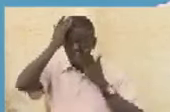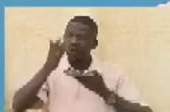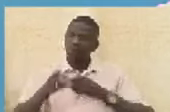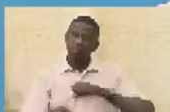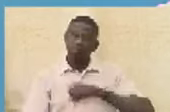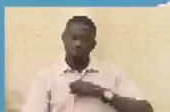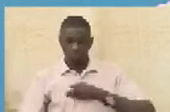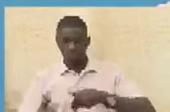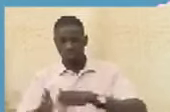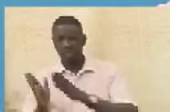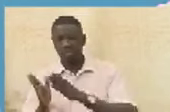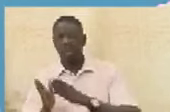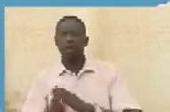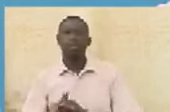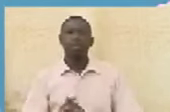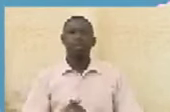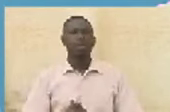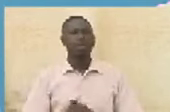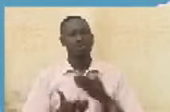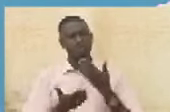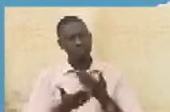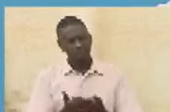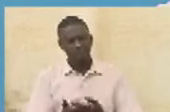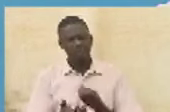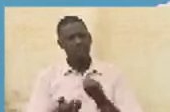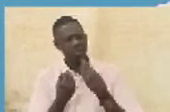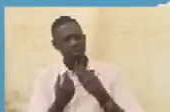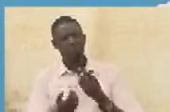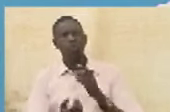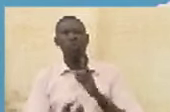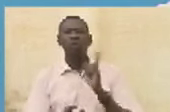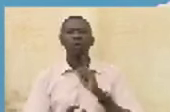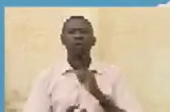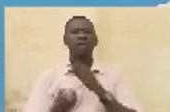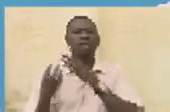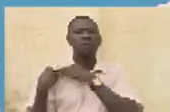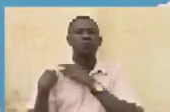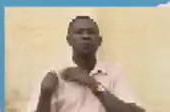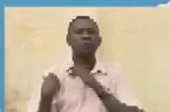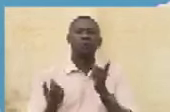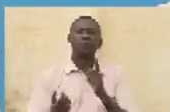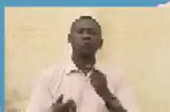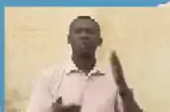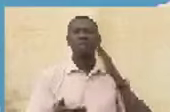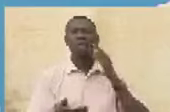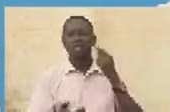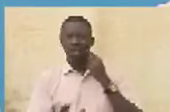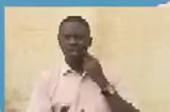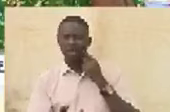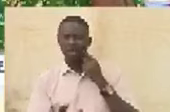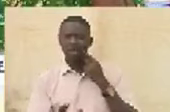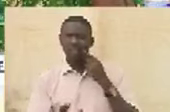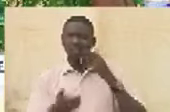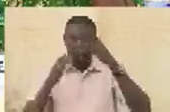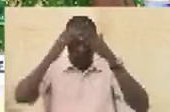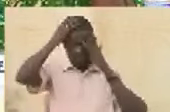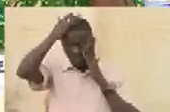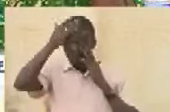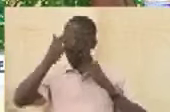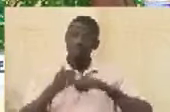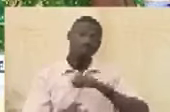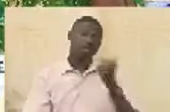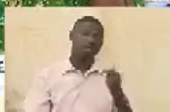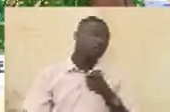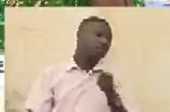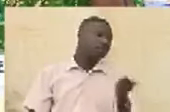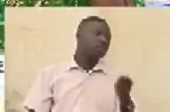soro le soldiers ofana ye fansun silo soro. Can you tell us what their role was on that day, the soldiers and these people? Ko isa fo na